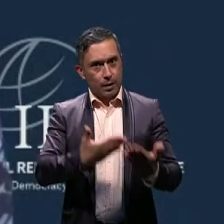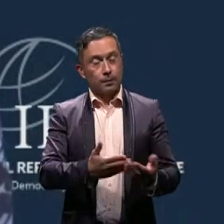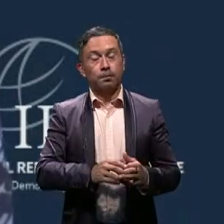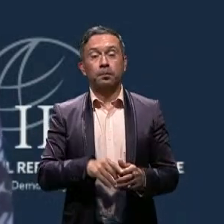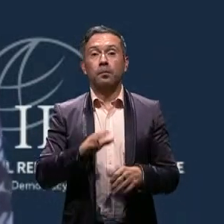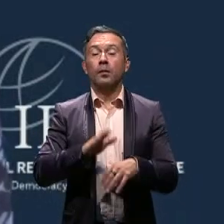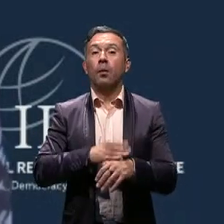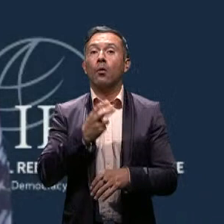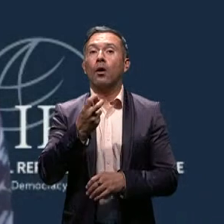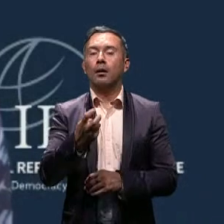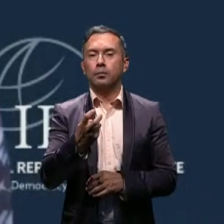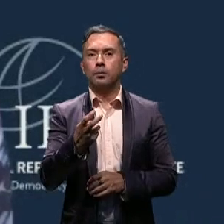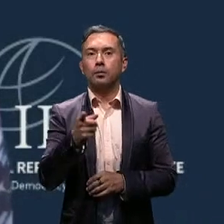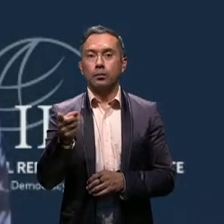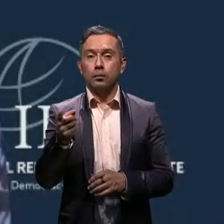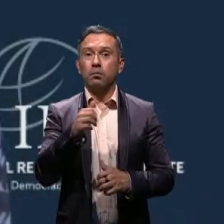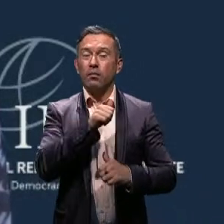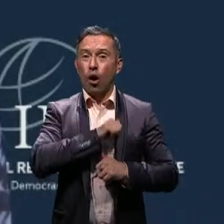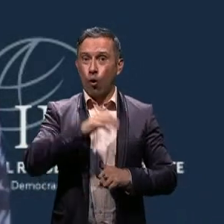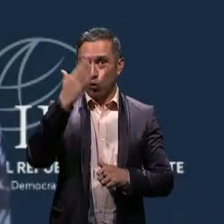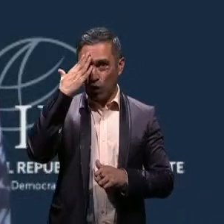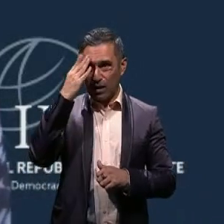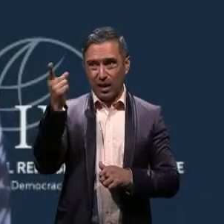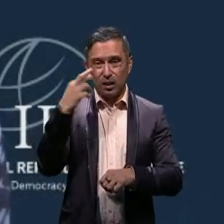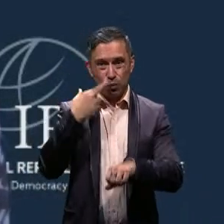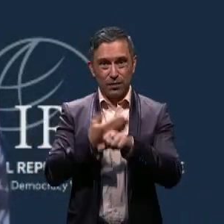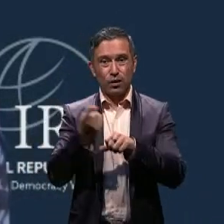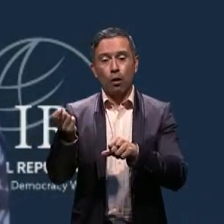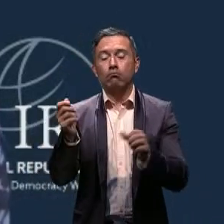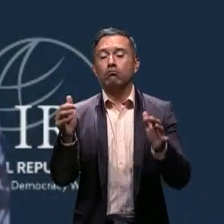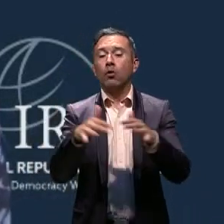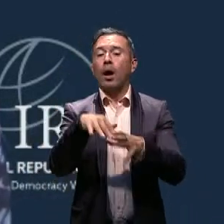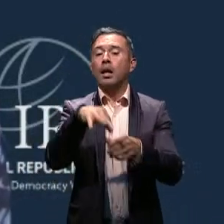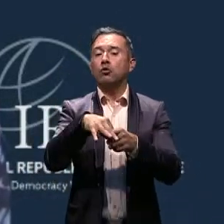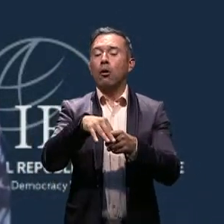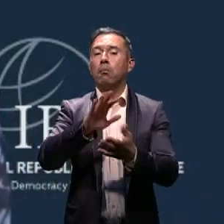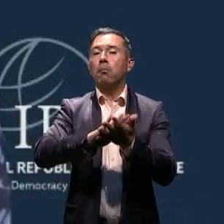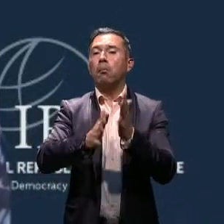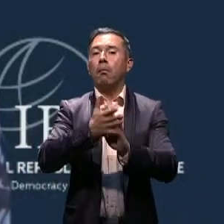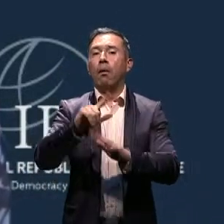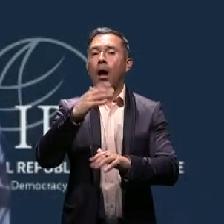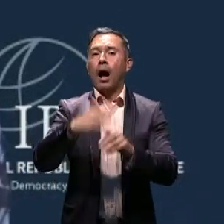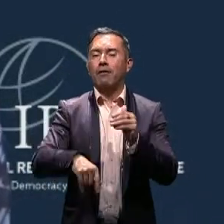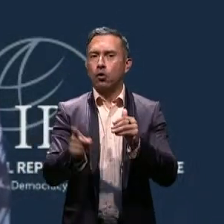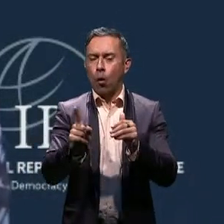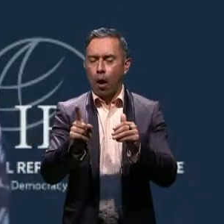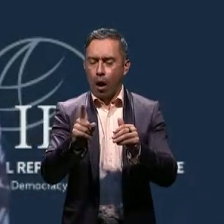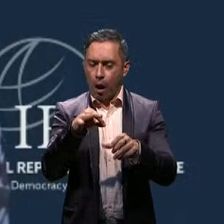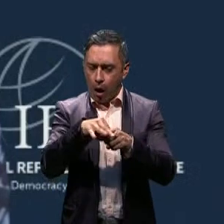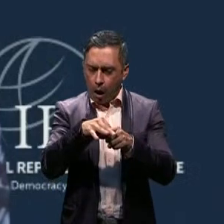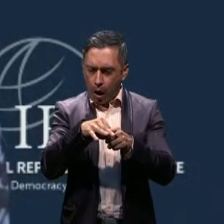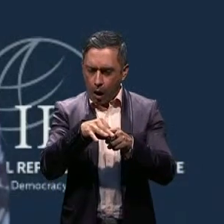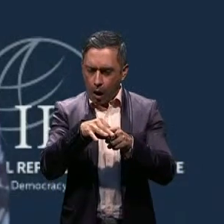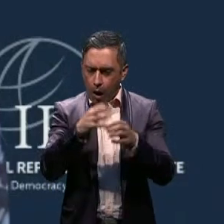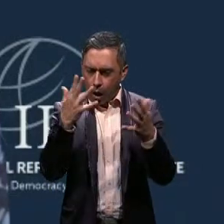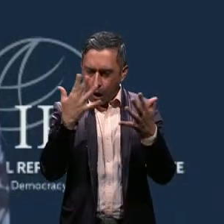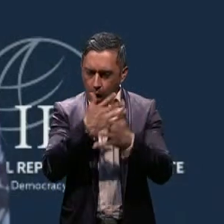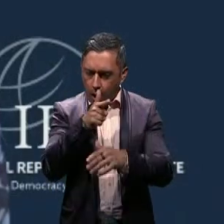is counting. So the role of the activities is not ending with an election. Every election is giving